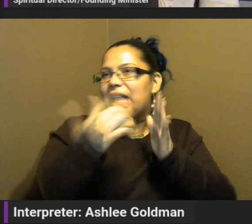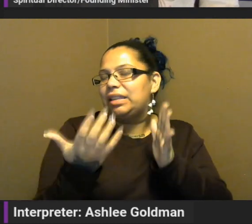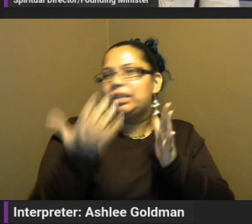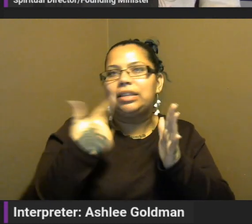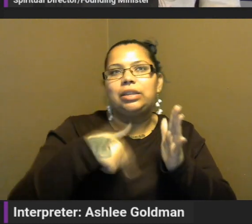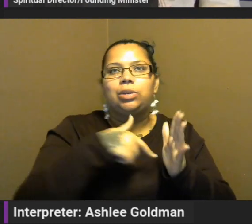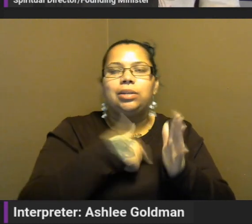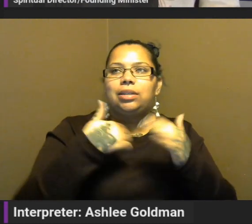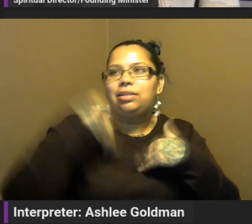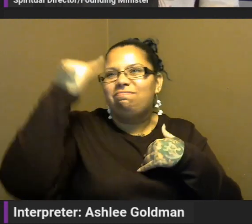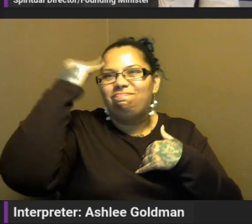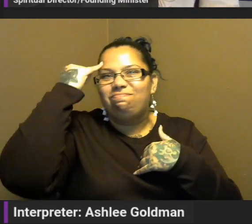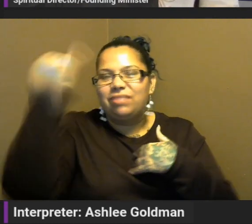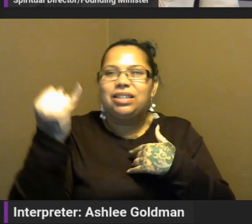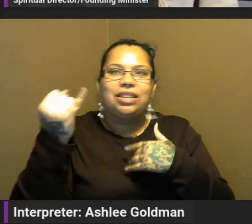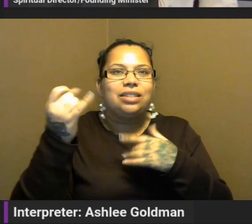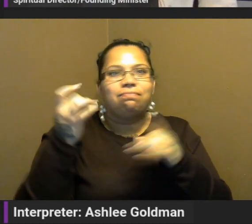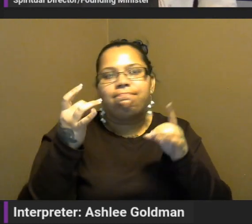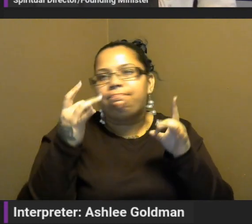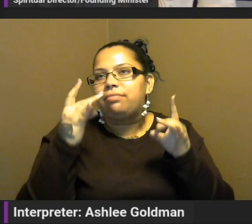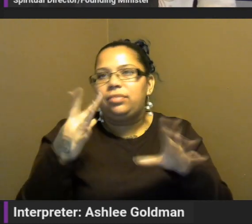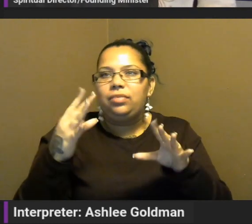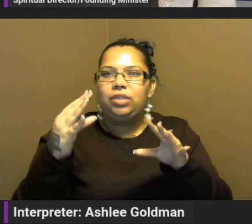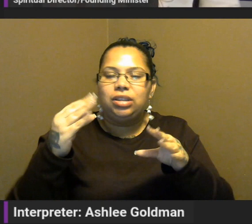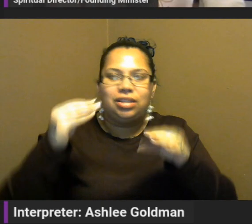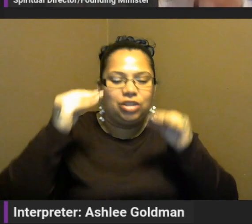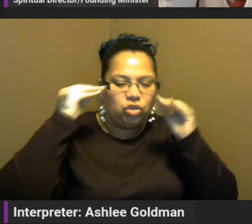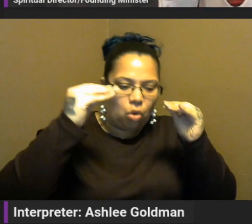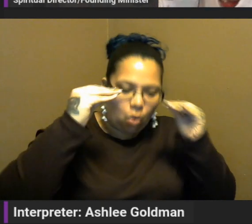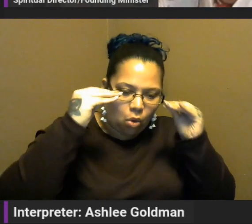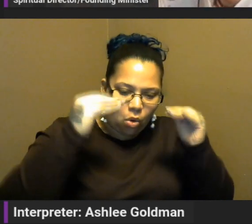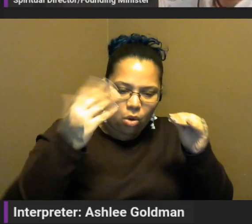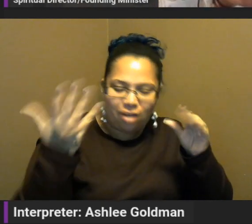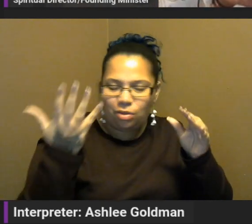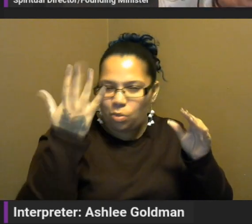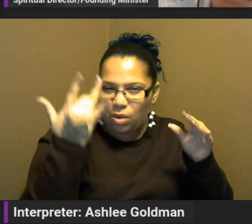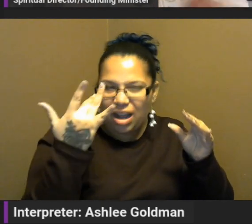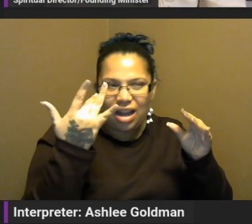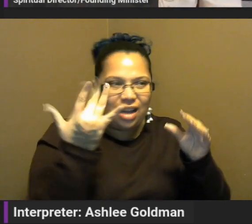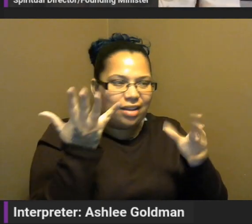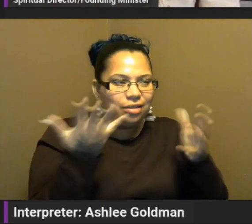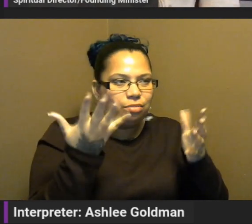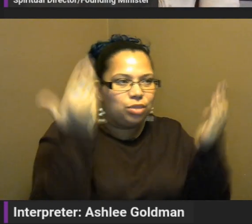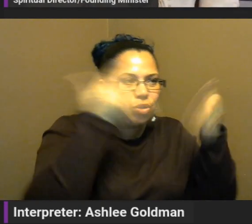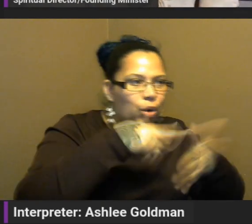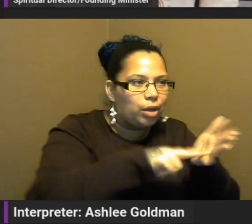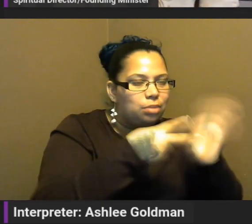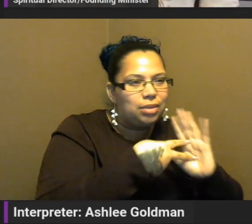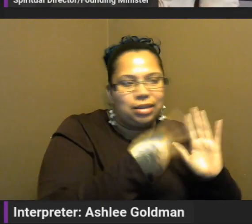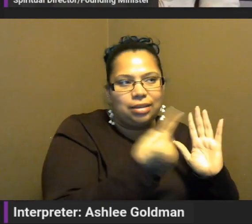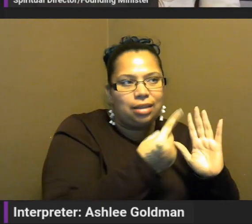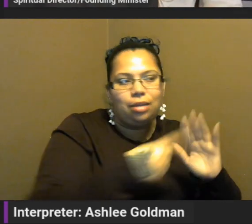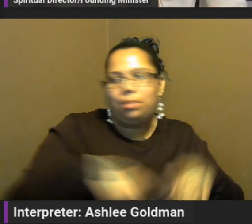idea, an indoctrinated idea of what the darkness is and what light is. What